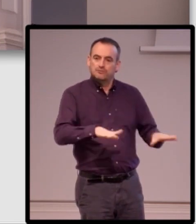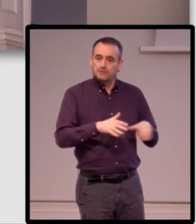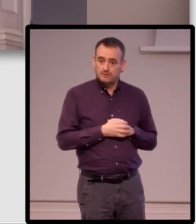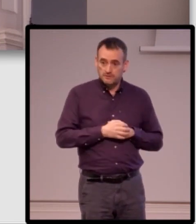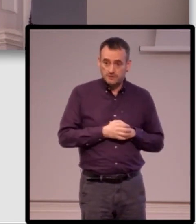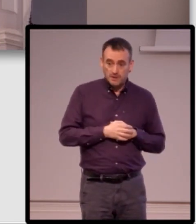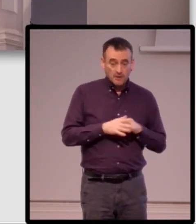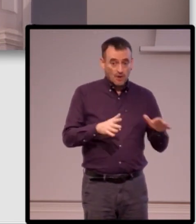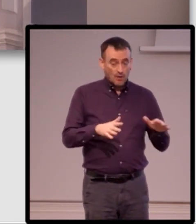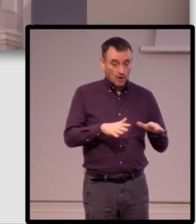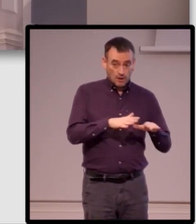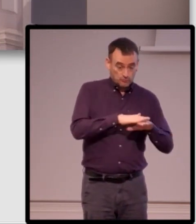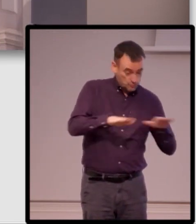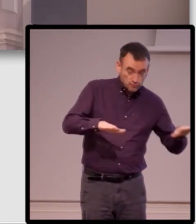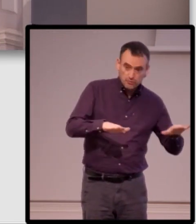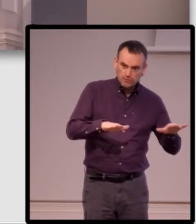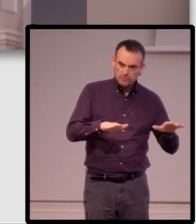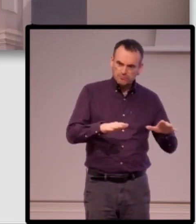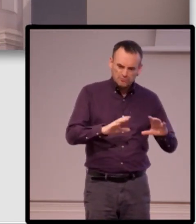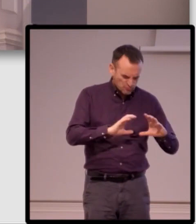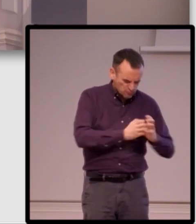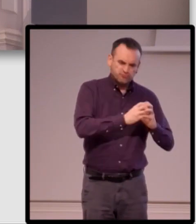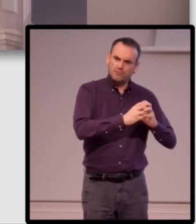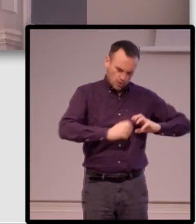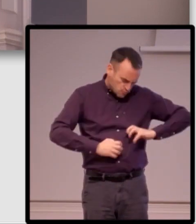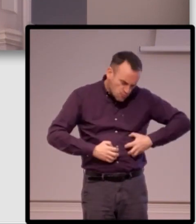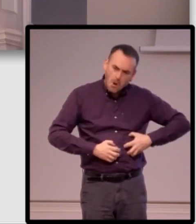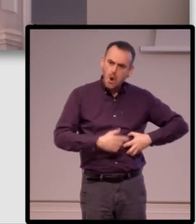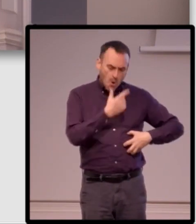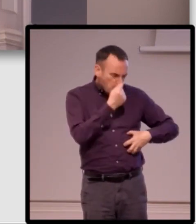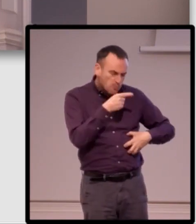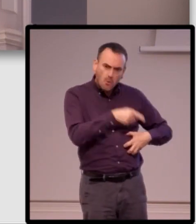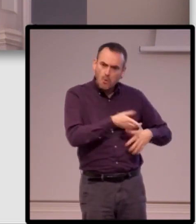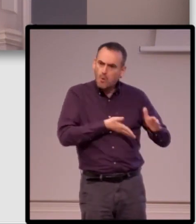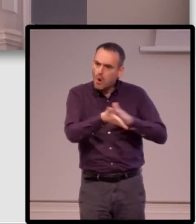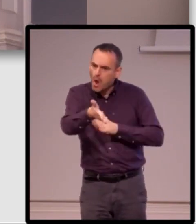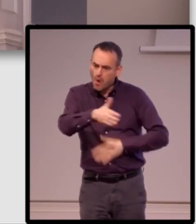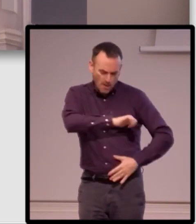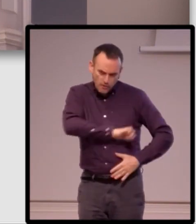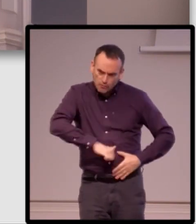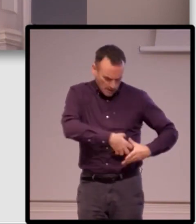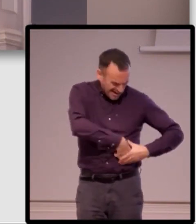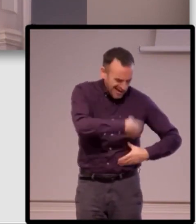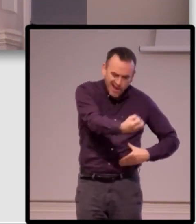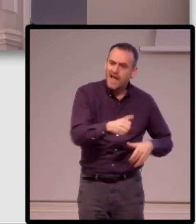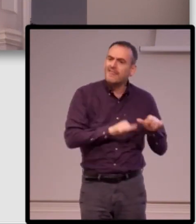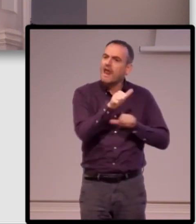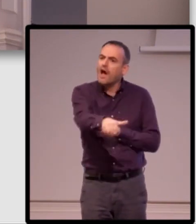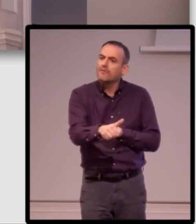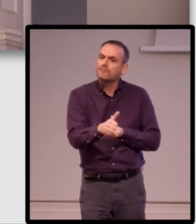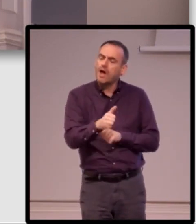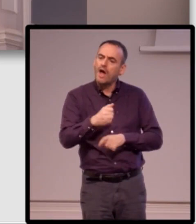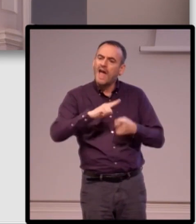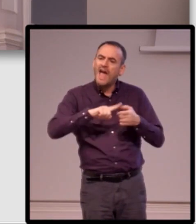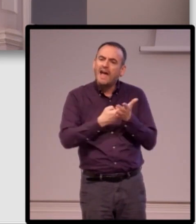Children with solid tumours might undergo quite radical surgery with some radiotherapy, but quite often with little